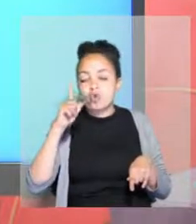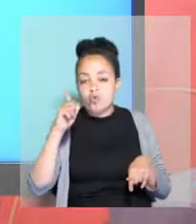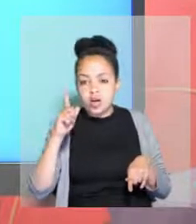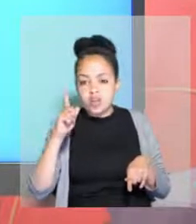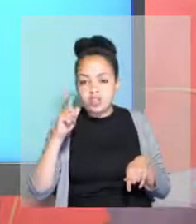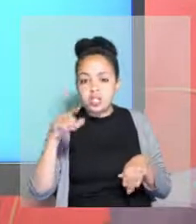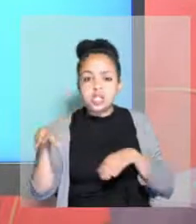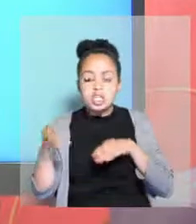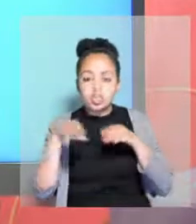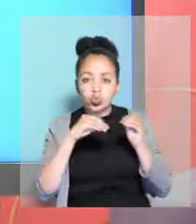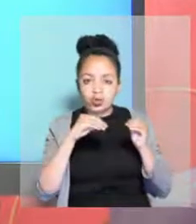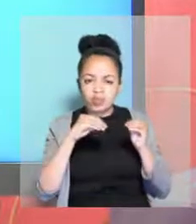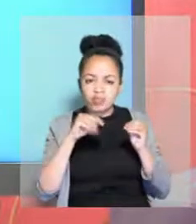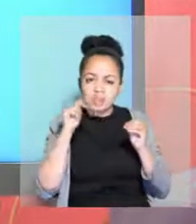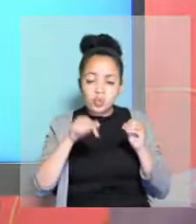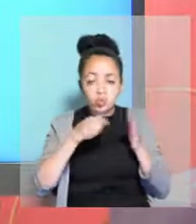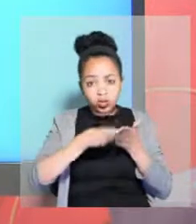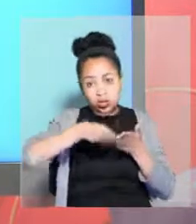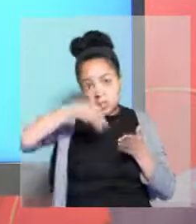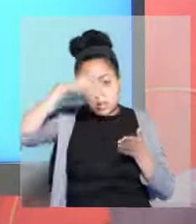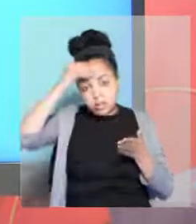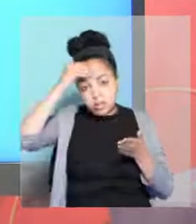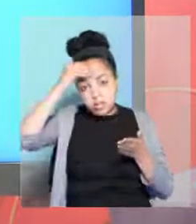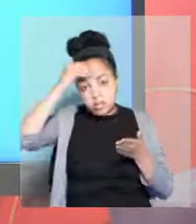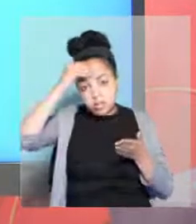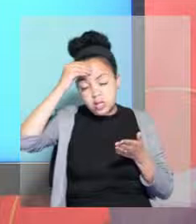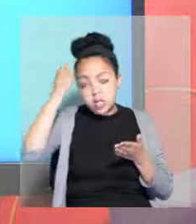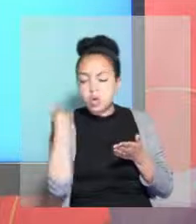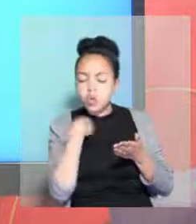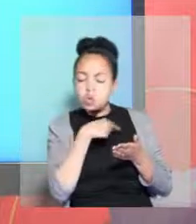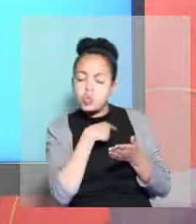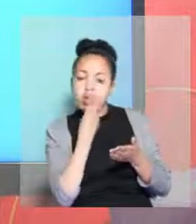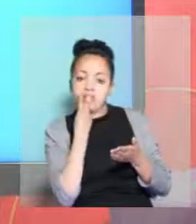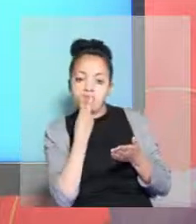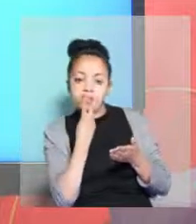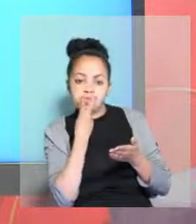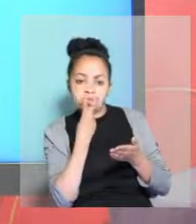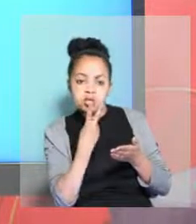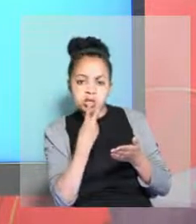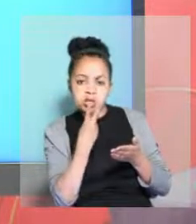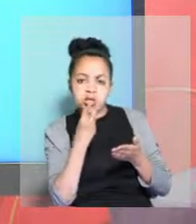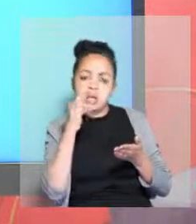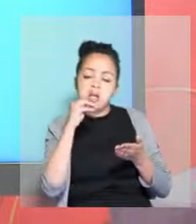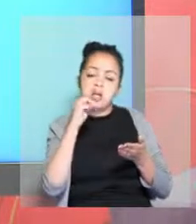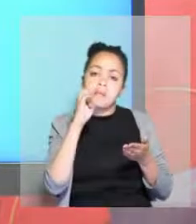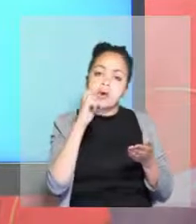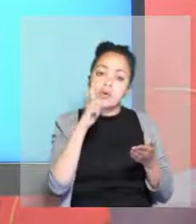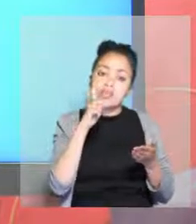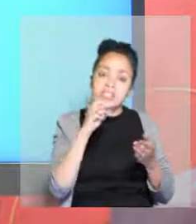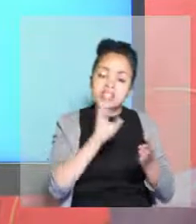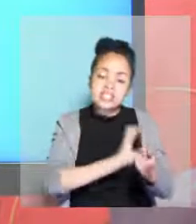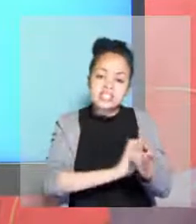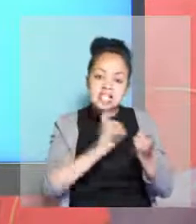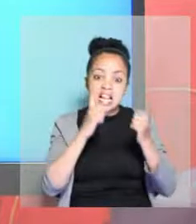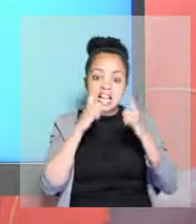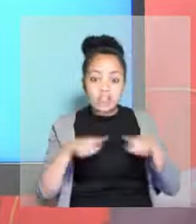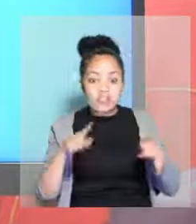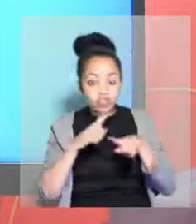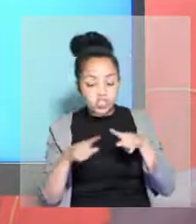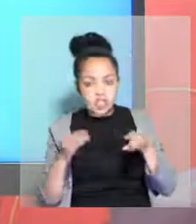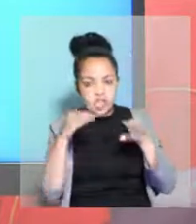Student, in our today's lesson, we have seen as meiosis cell division can be